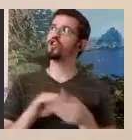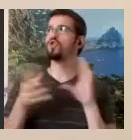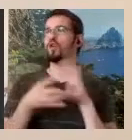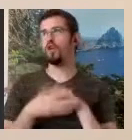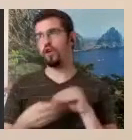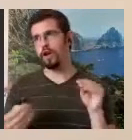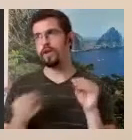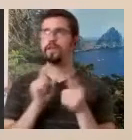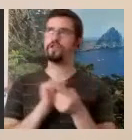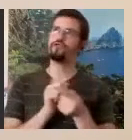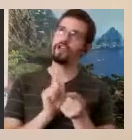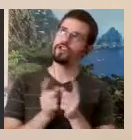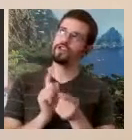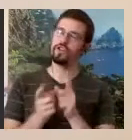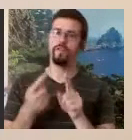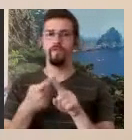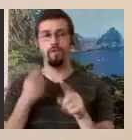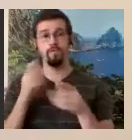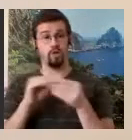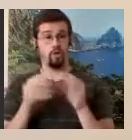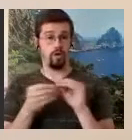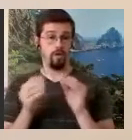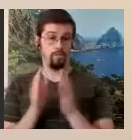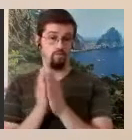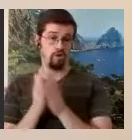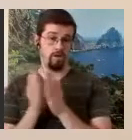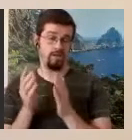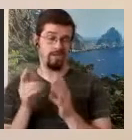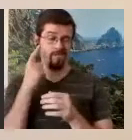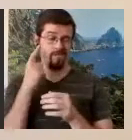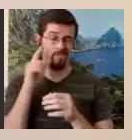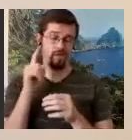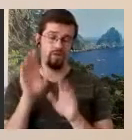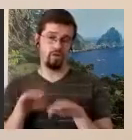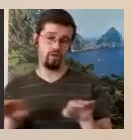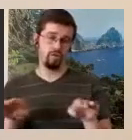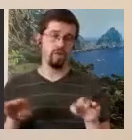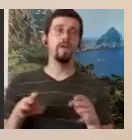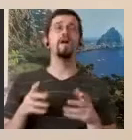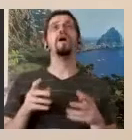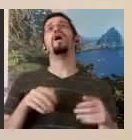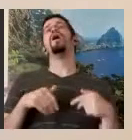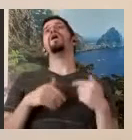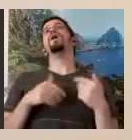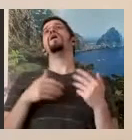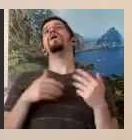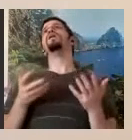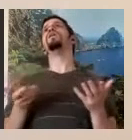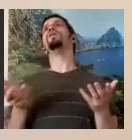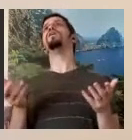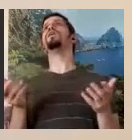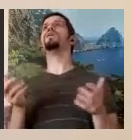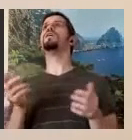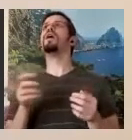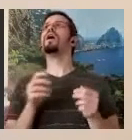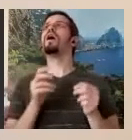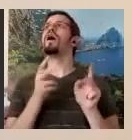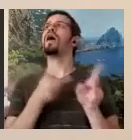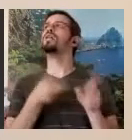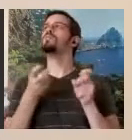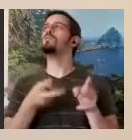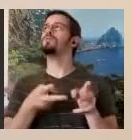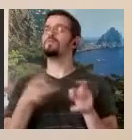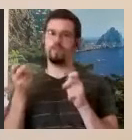translations from storybooks, children's storybooks, and we've written some excerpts and verses from the New